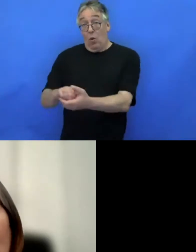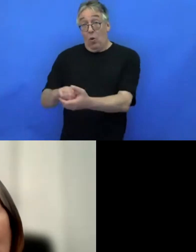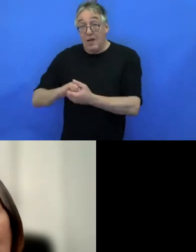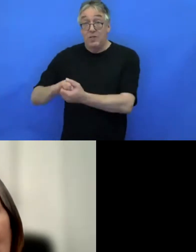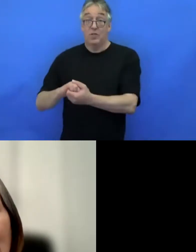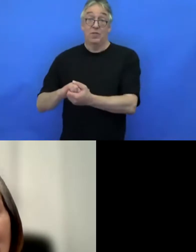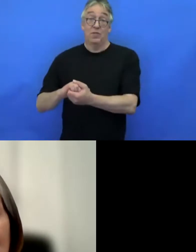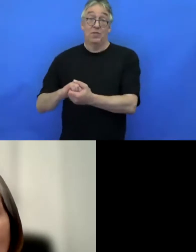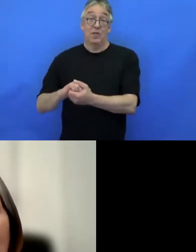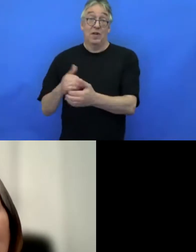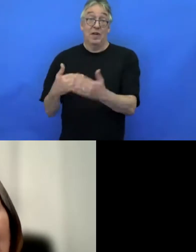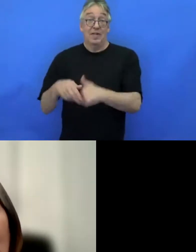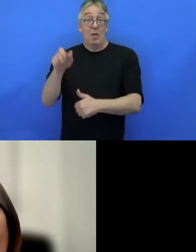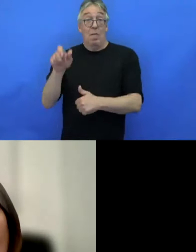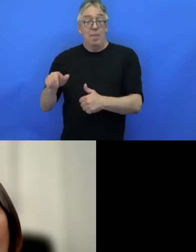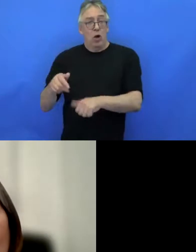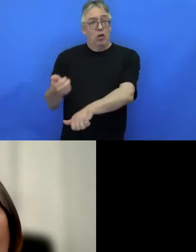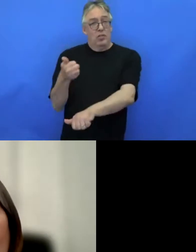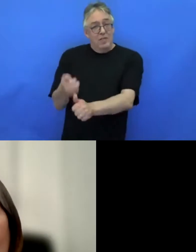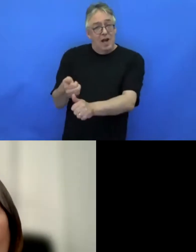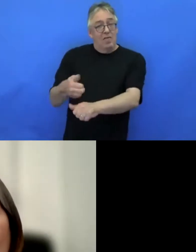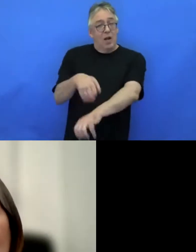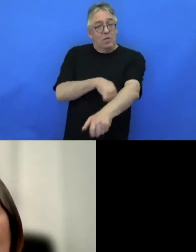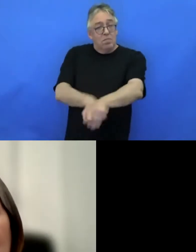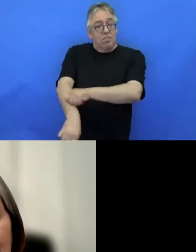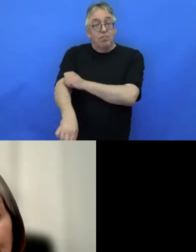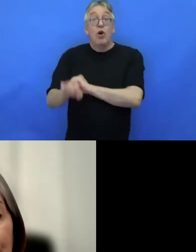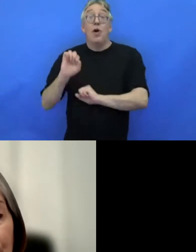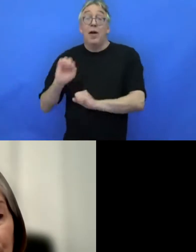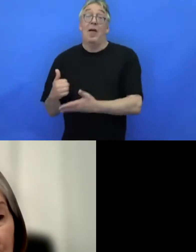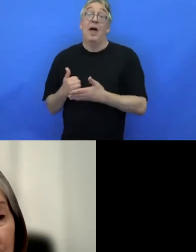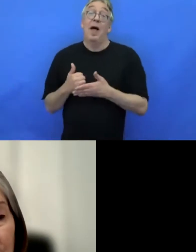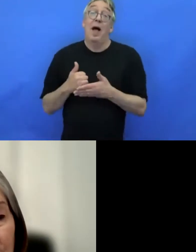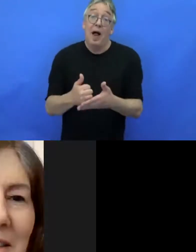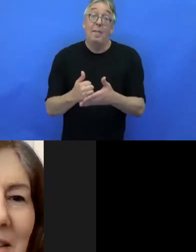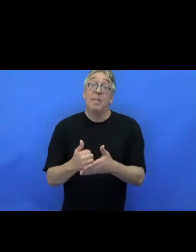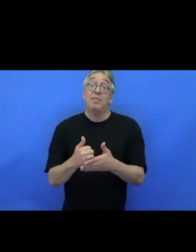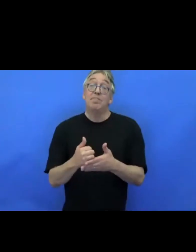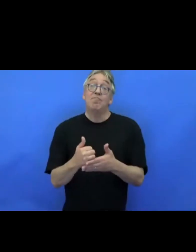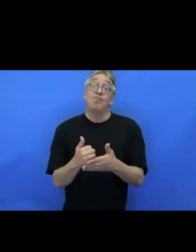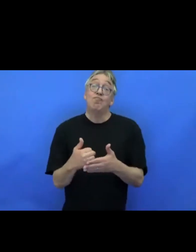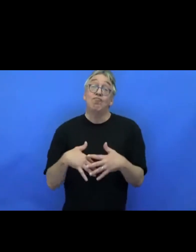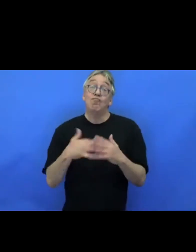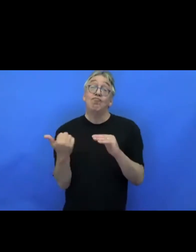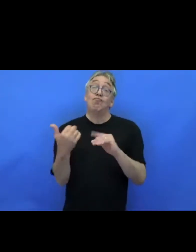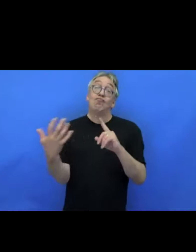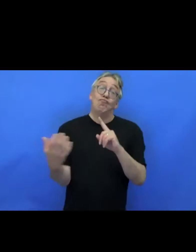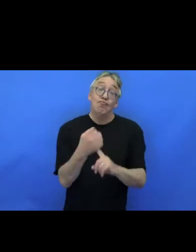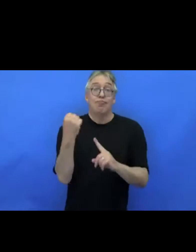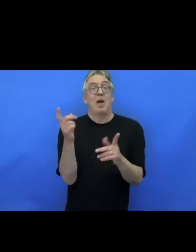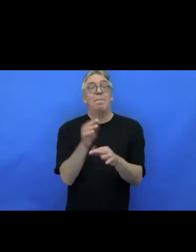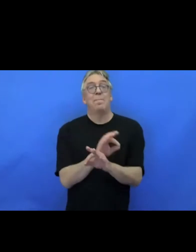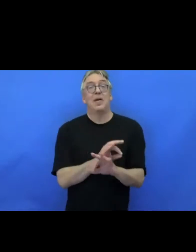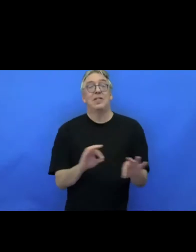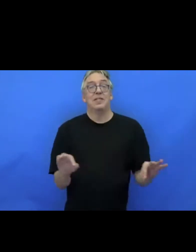with disabilities, is something that can be a thread throughout the process. Thank you very much, Diane. What I